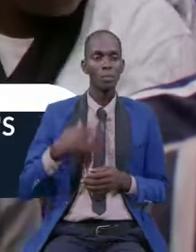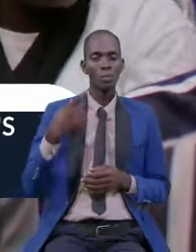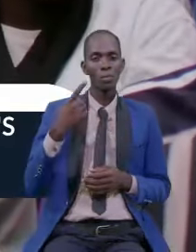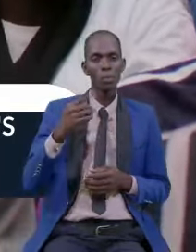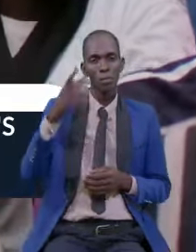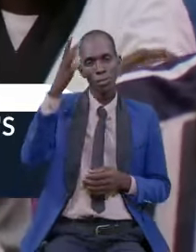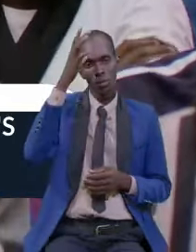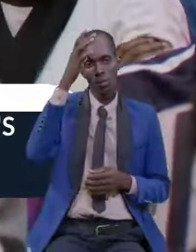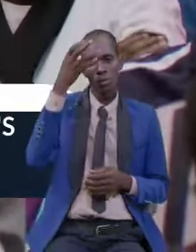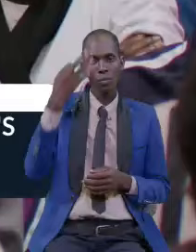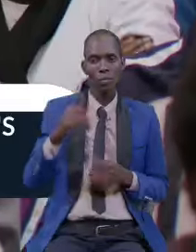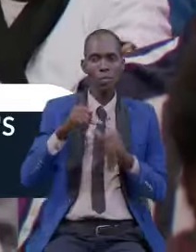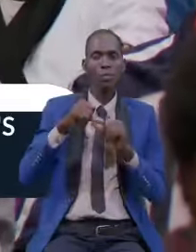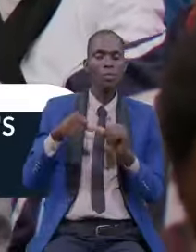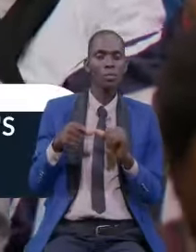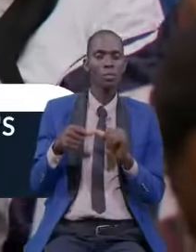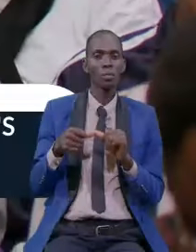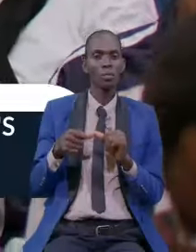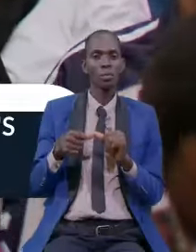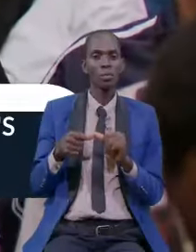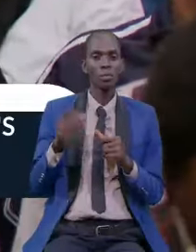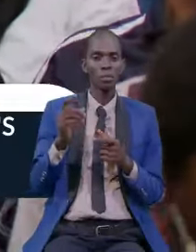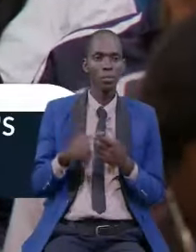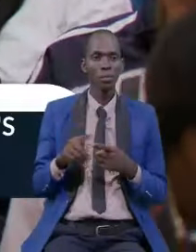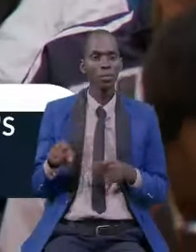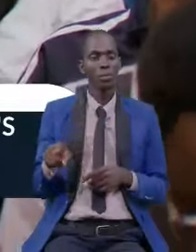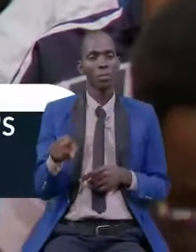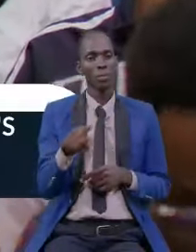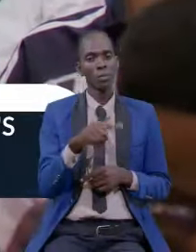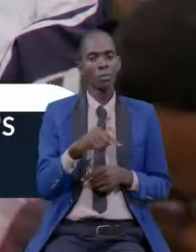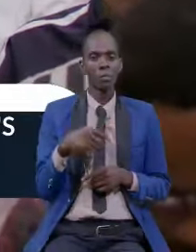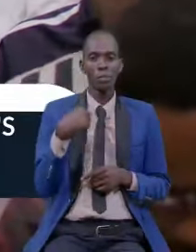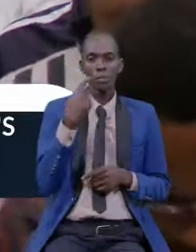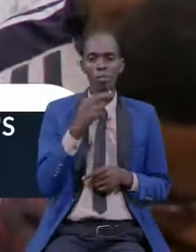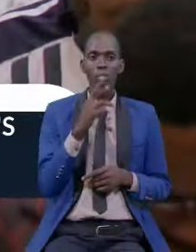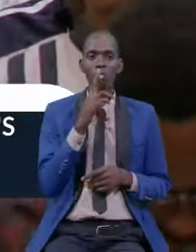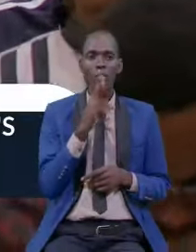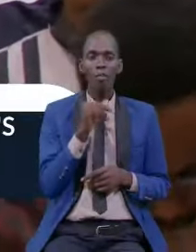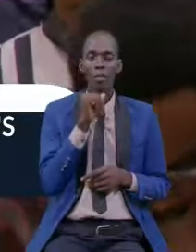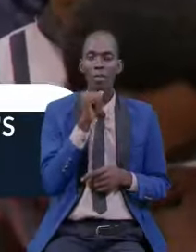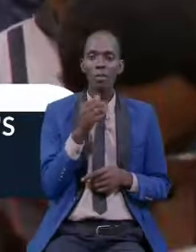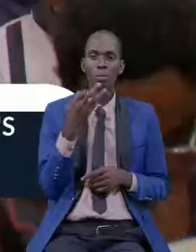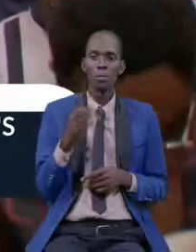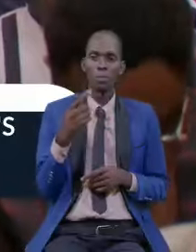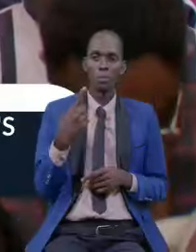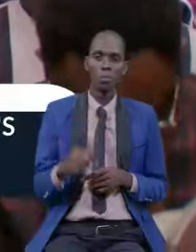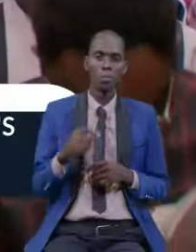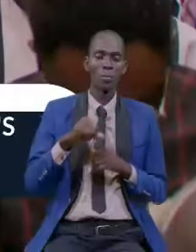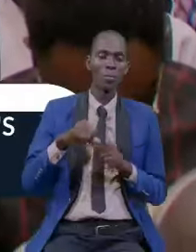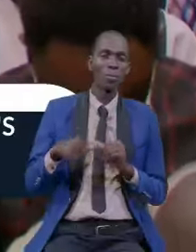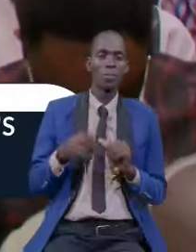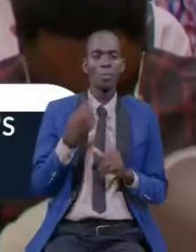of circumcision to them who are not of the circumcision